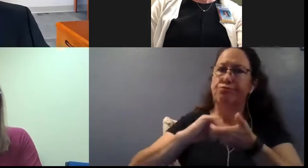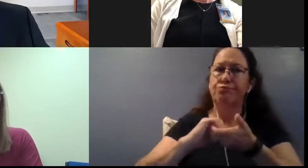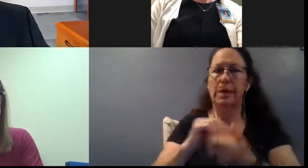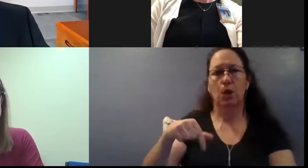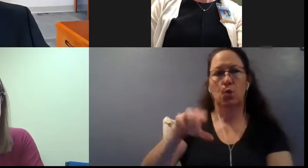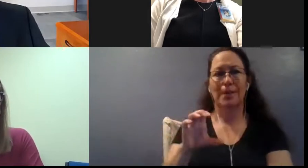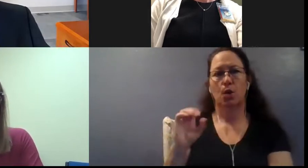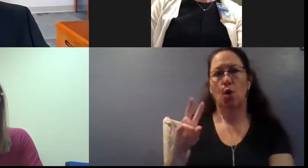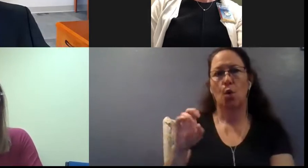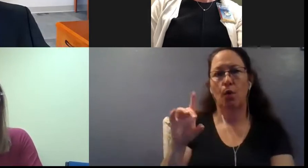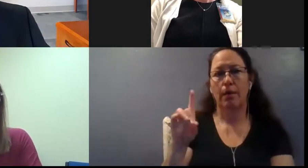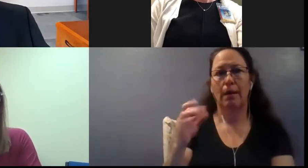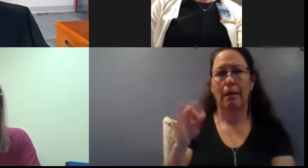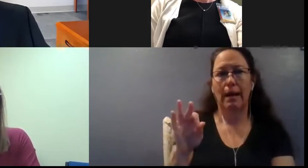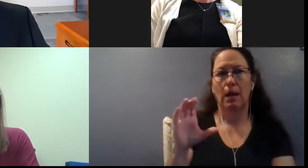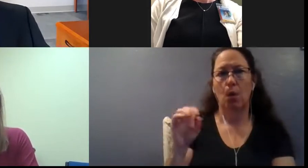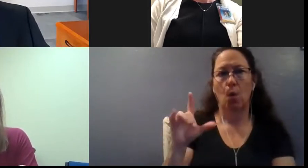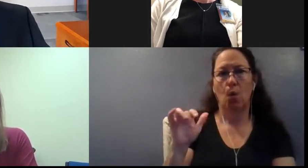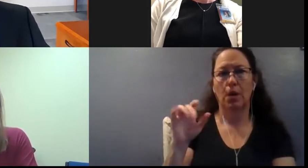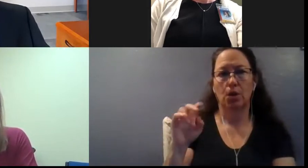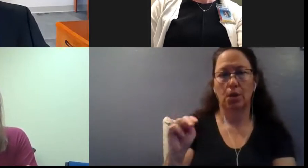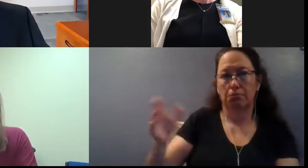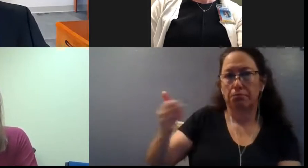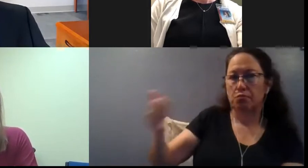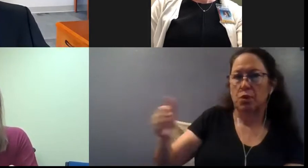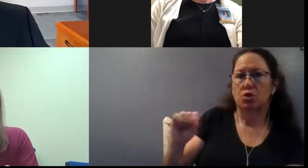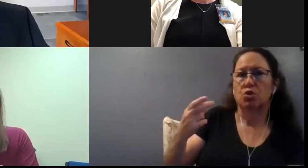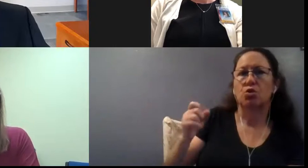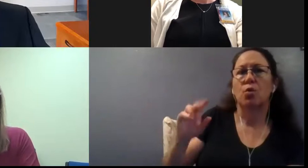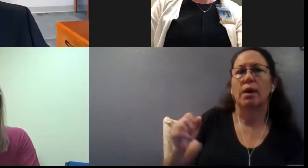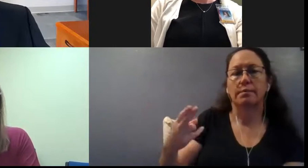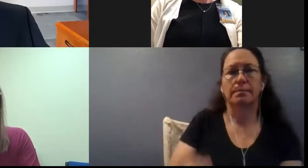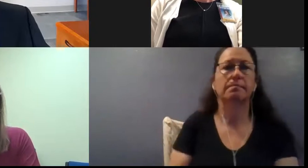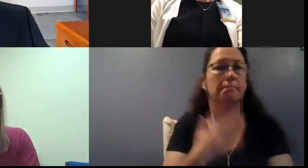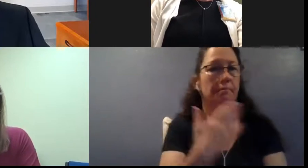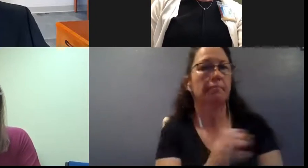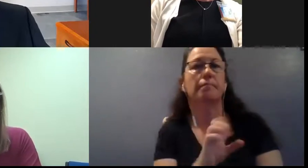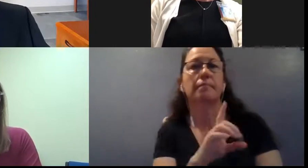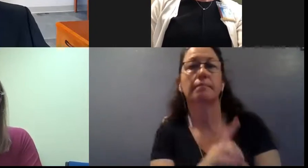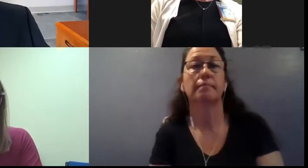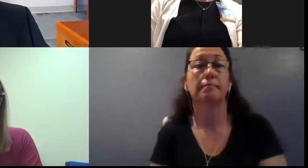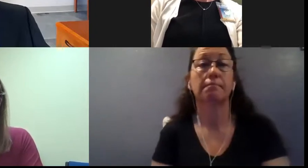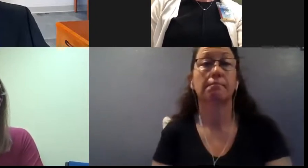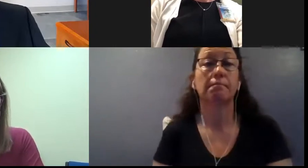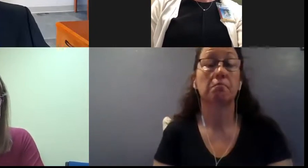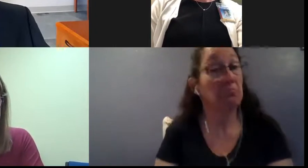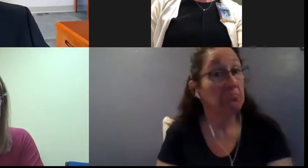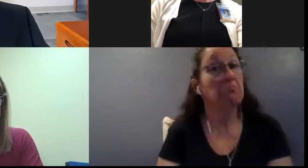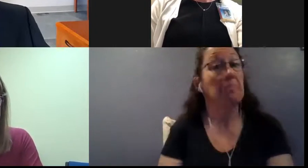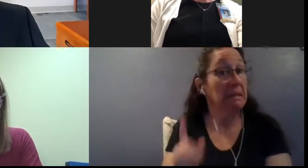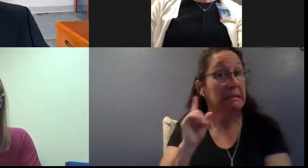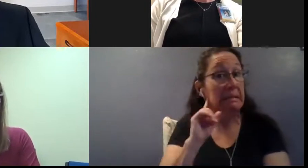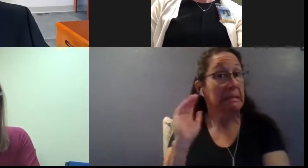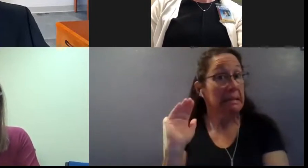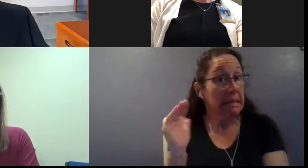QC COVID-19 Coalition. Please go ahead, Sharae. Thanks, Ed. Similar to what the health departments